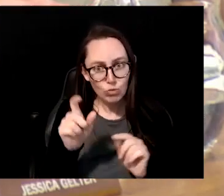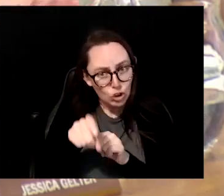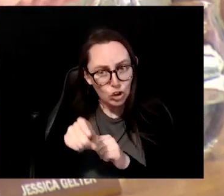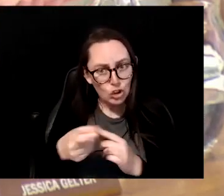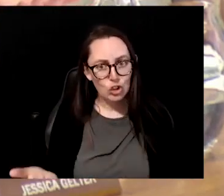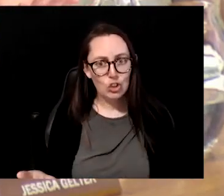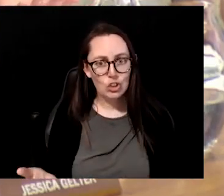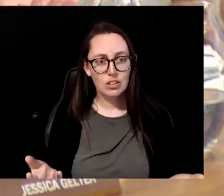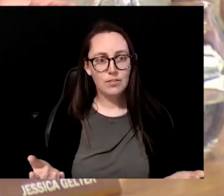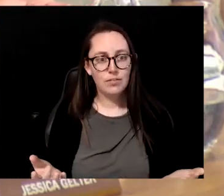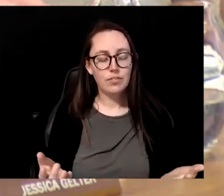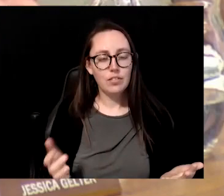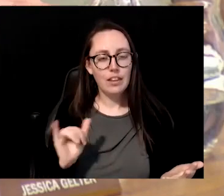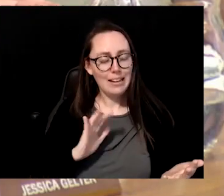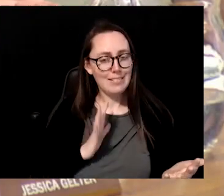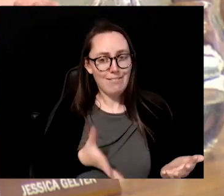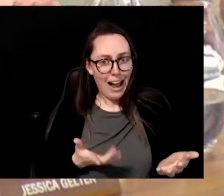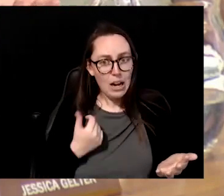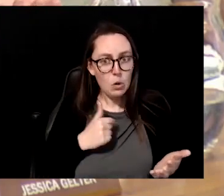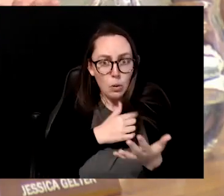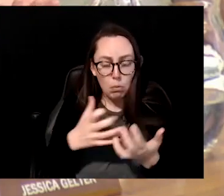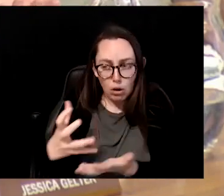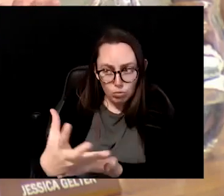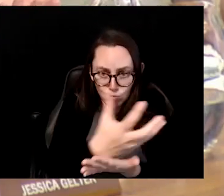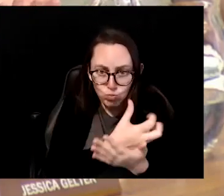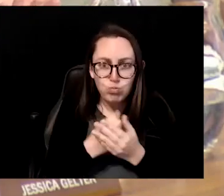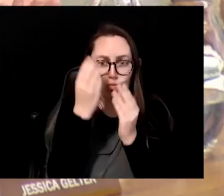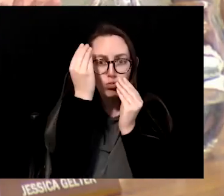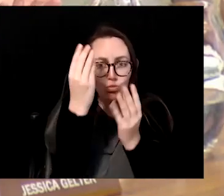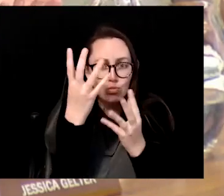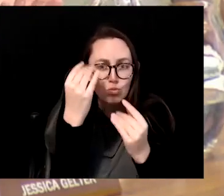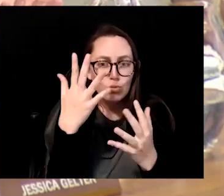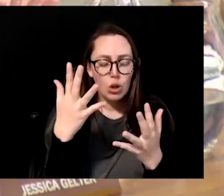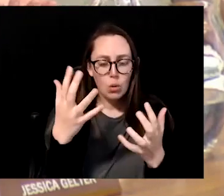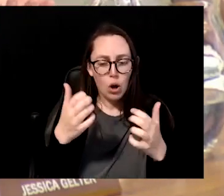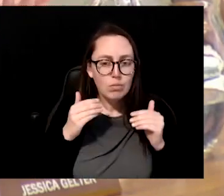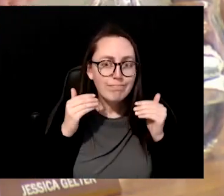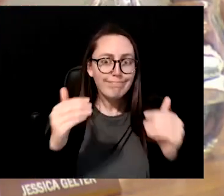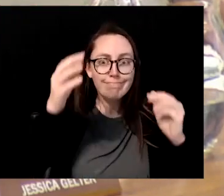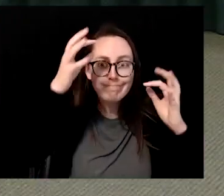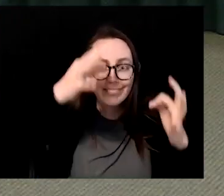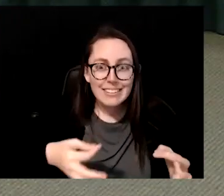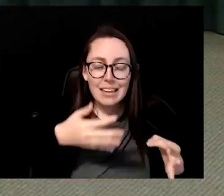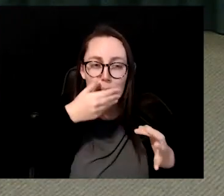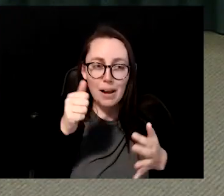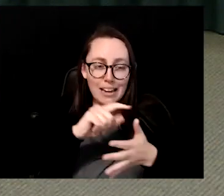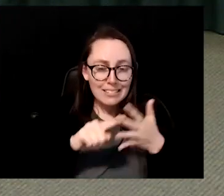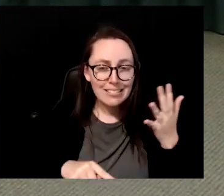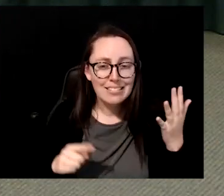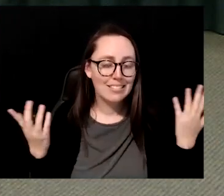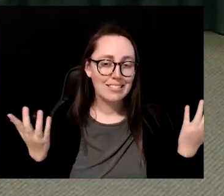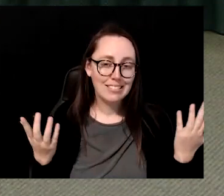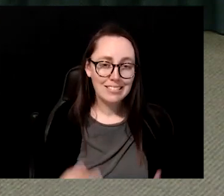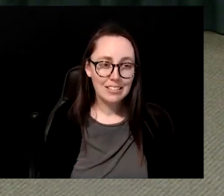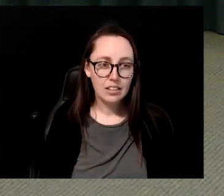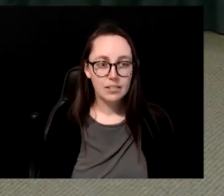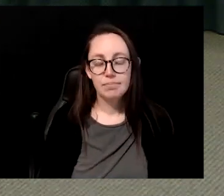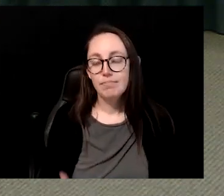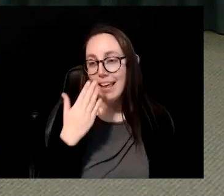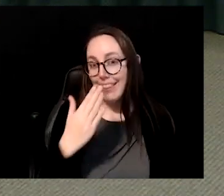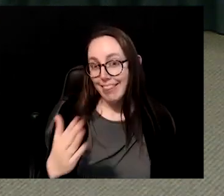information you know um thank you Mr Chad I know you're